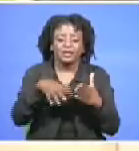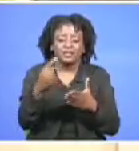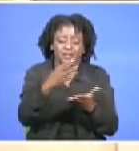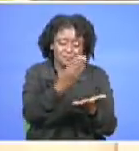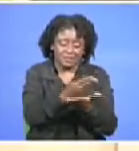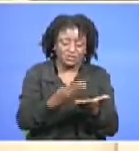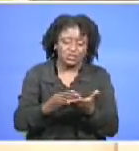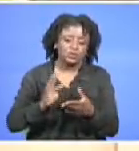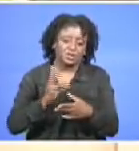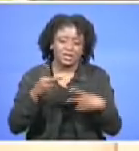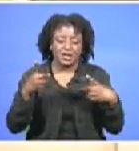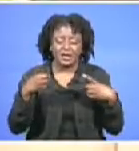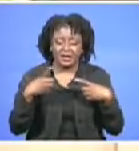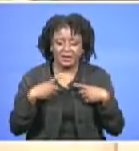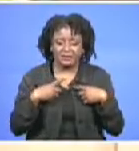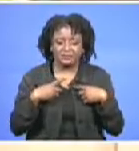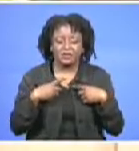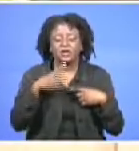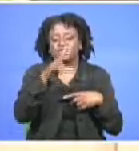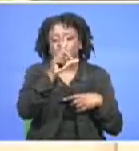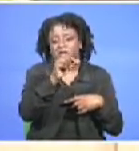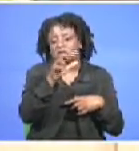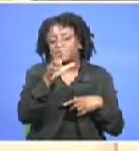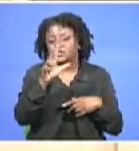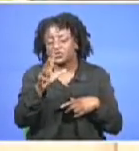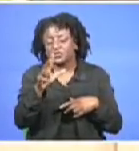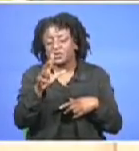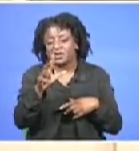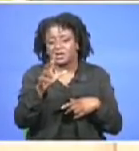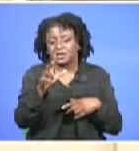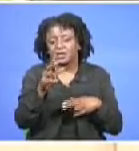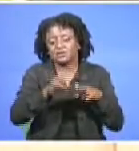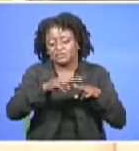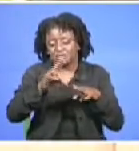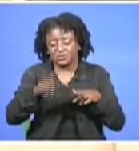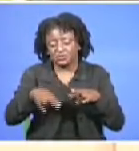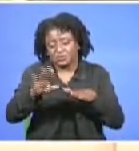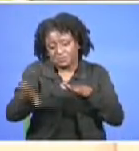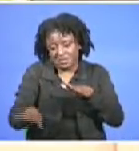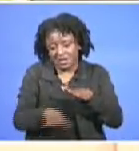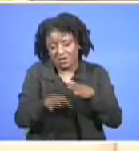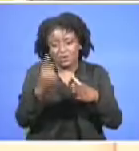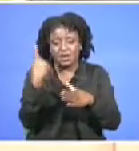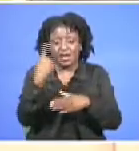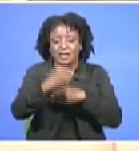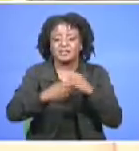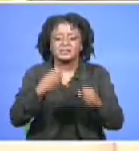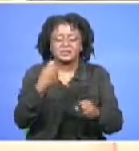23 of them have been cut below last year's expenditure.